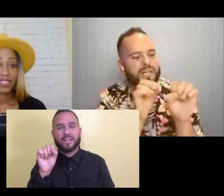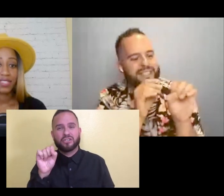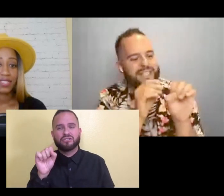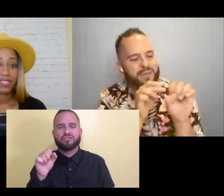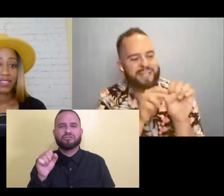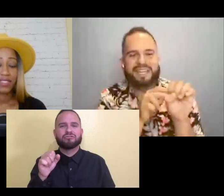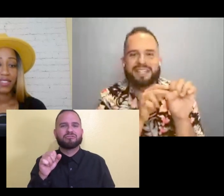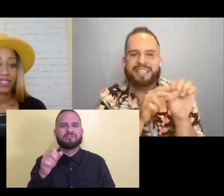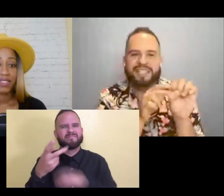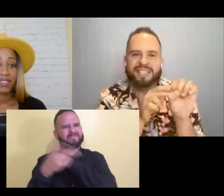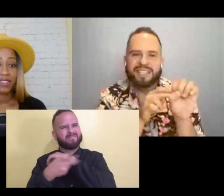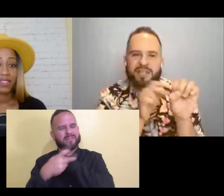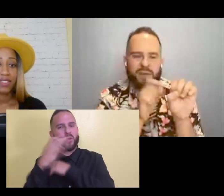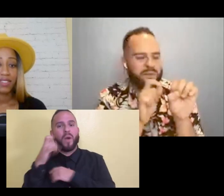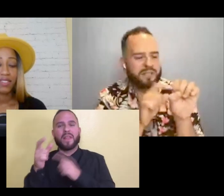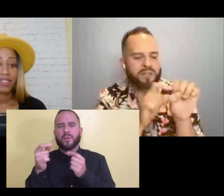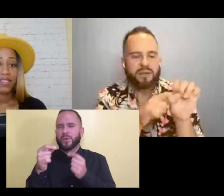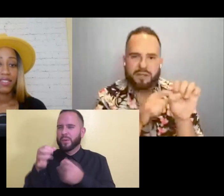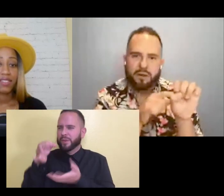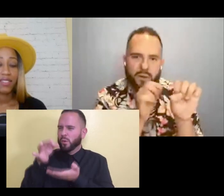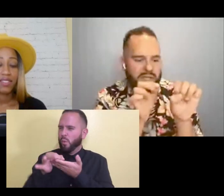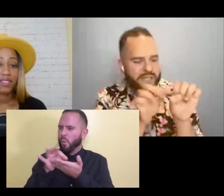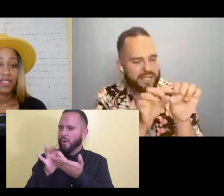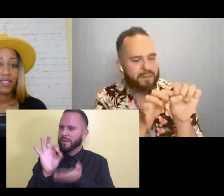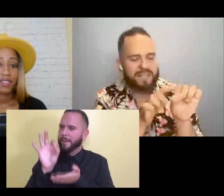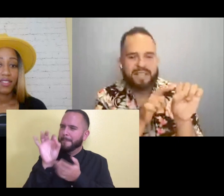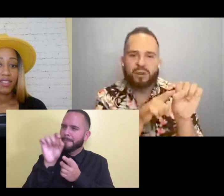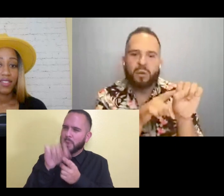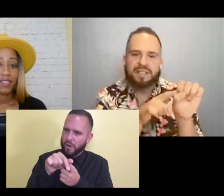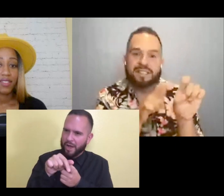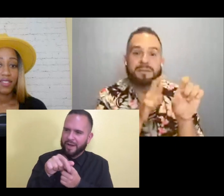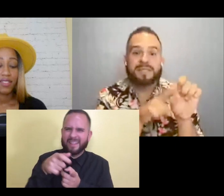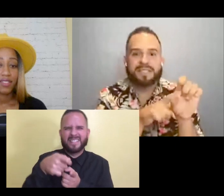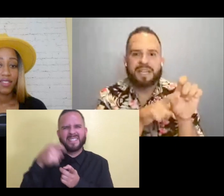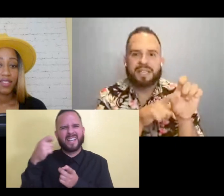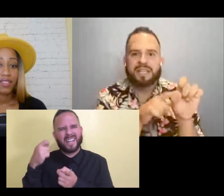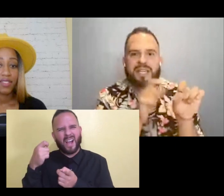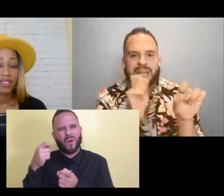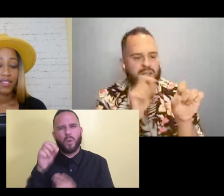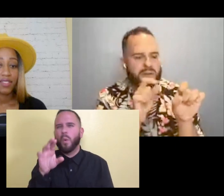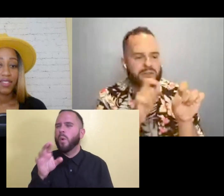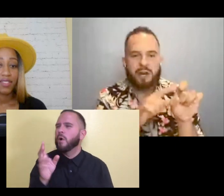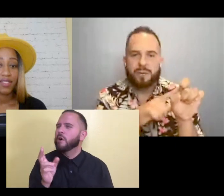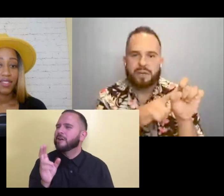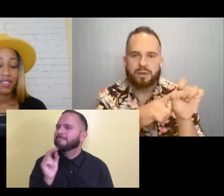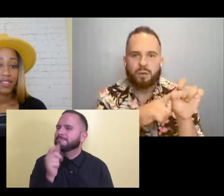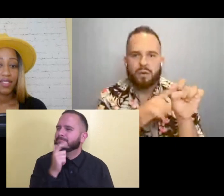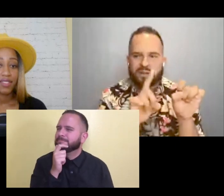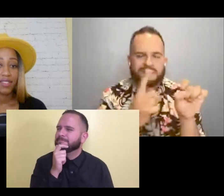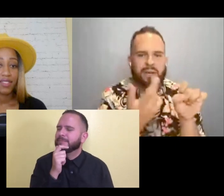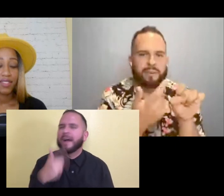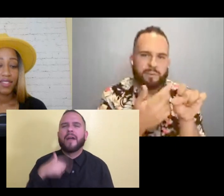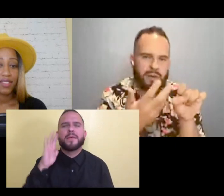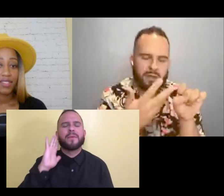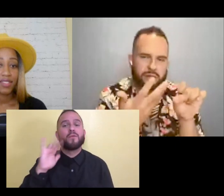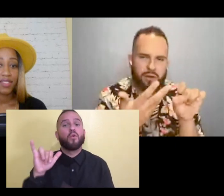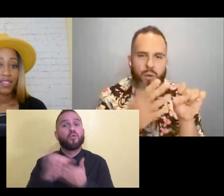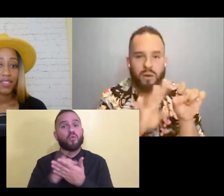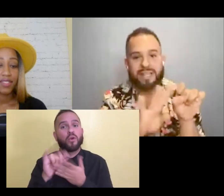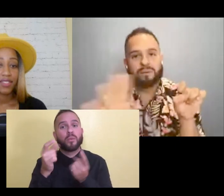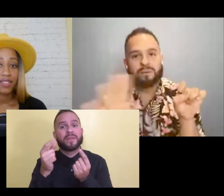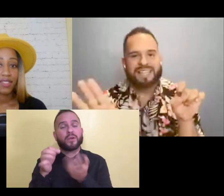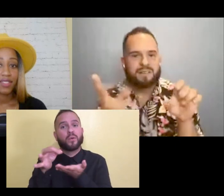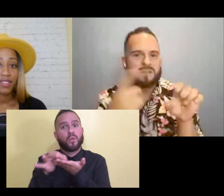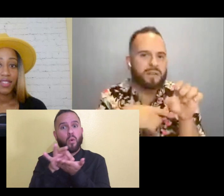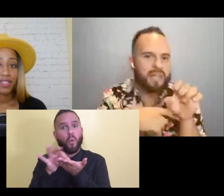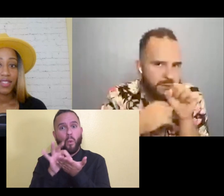They would get the when we were still using coins, they would get the coin system stuck, And so they were trying to put in the quarter, it wouldn't work, or their